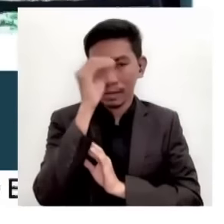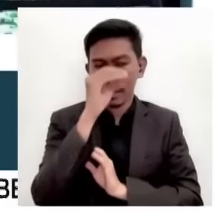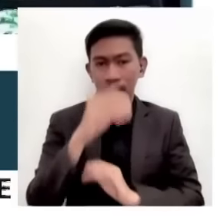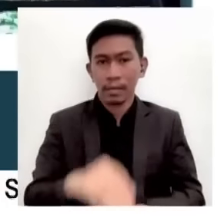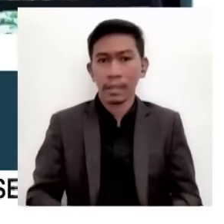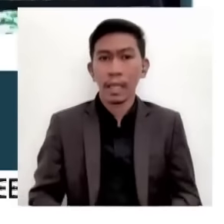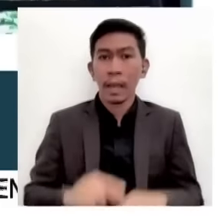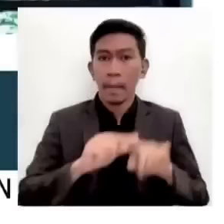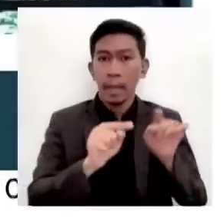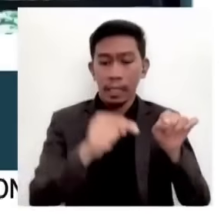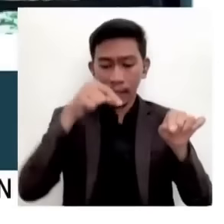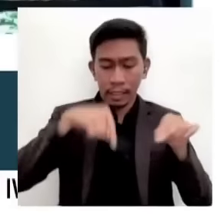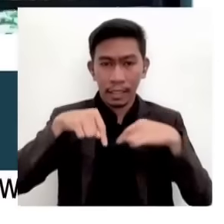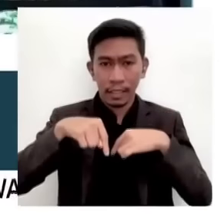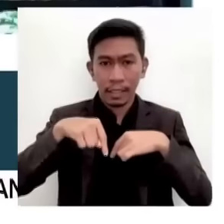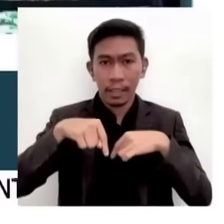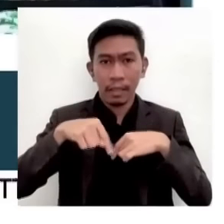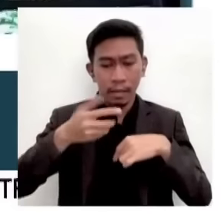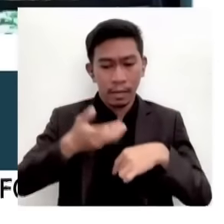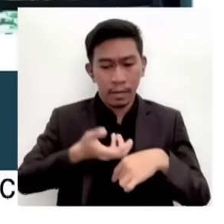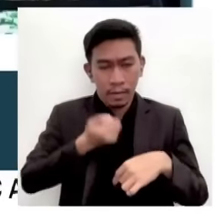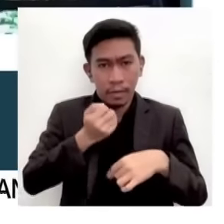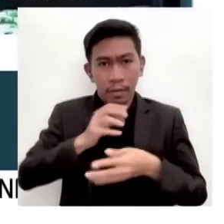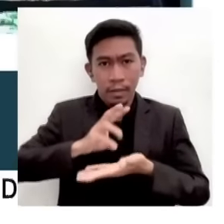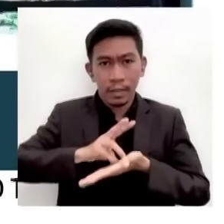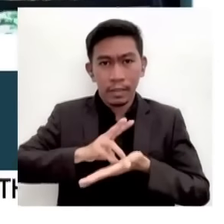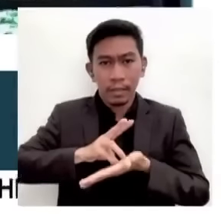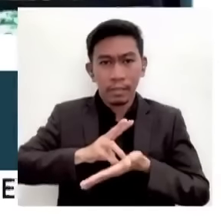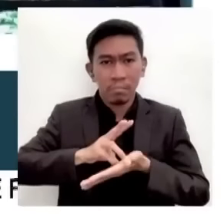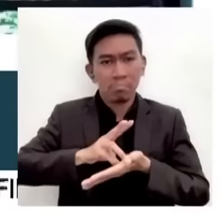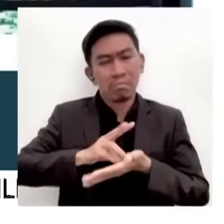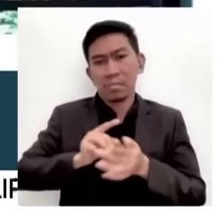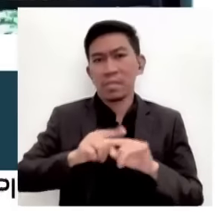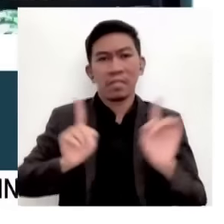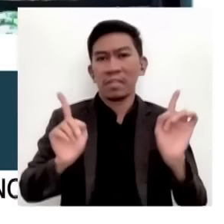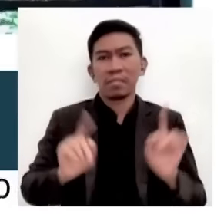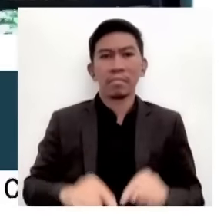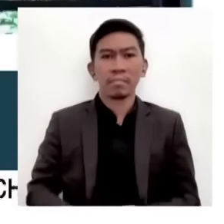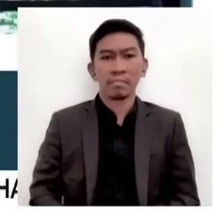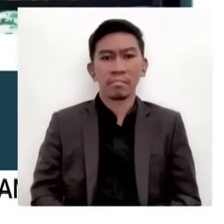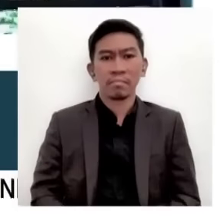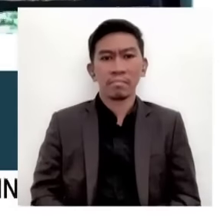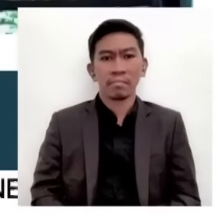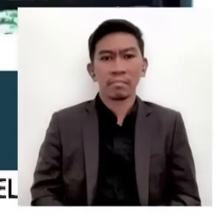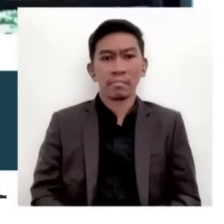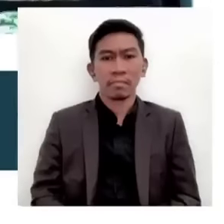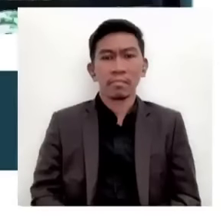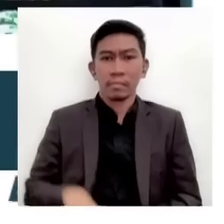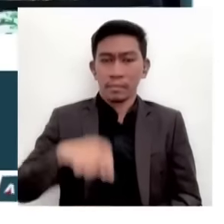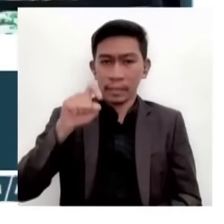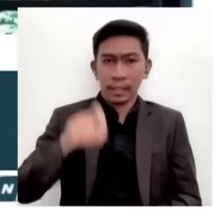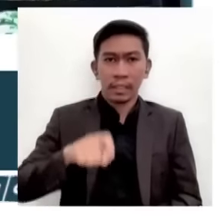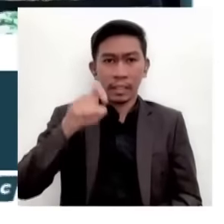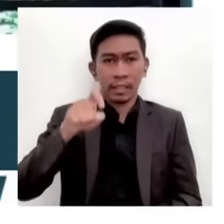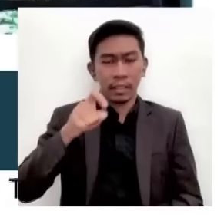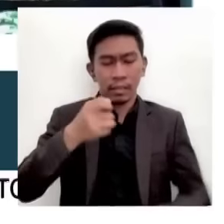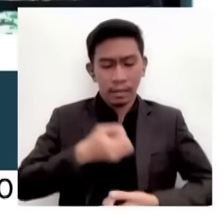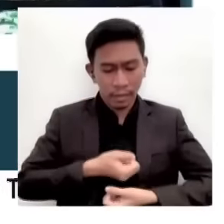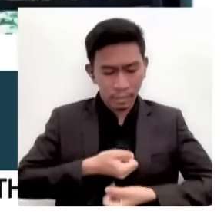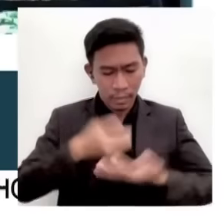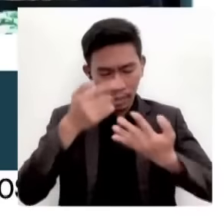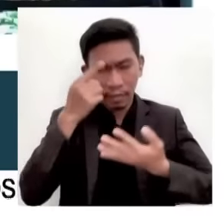Pero dito sa amin, dito sa area ko, mukhang hindi. Kaya I have to speak for the people also.